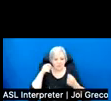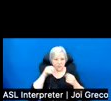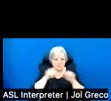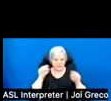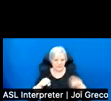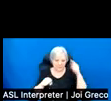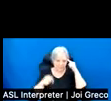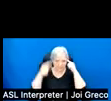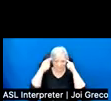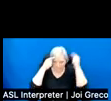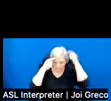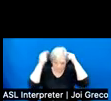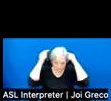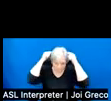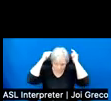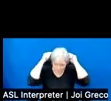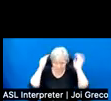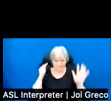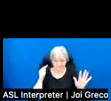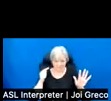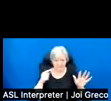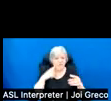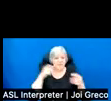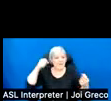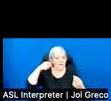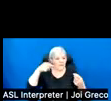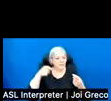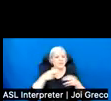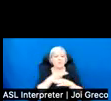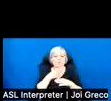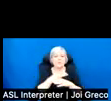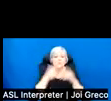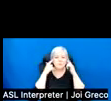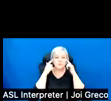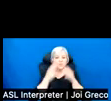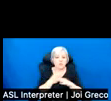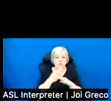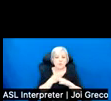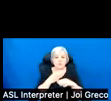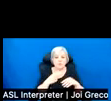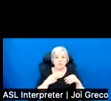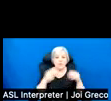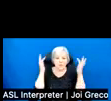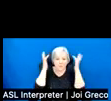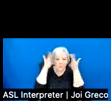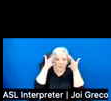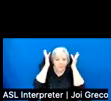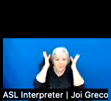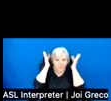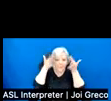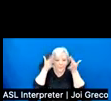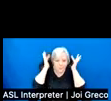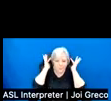we've been studying the collection of electrical signals within the brain using electrodes that are on the edge on the top of the surface of the